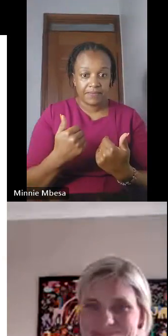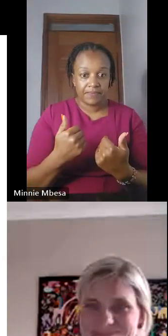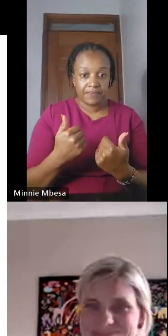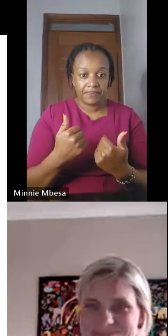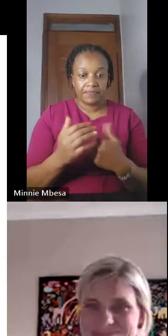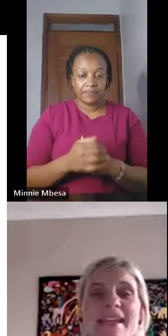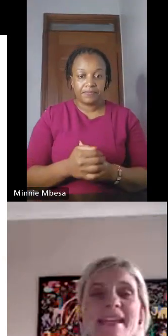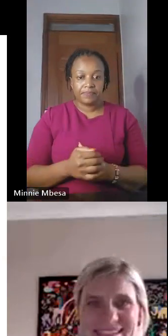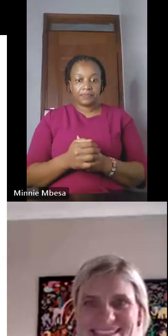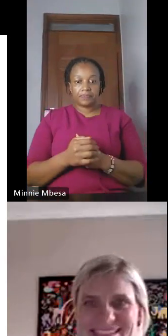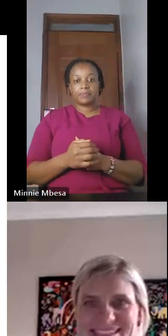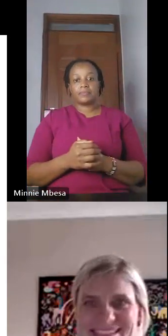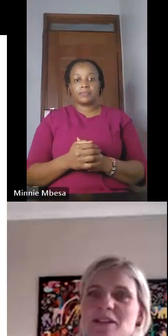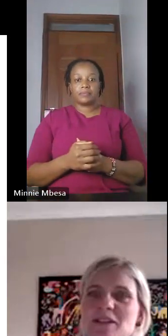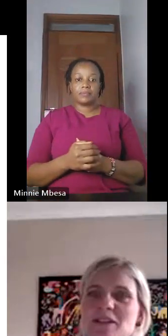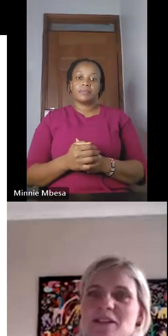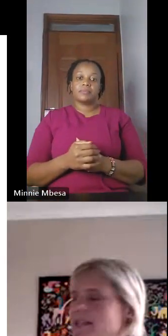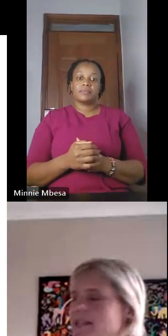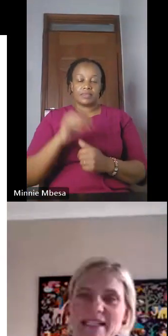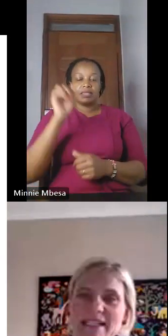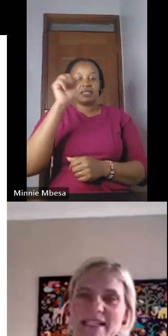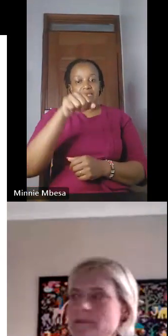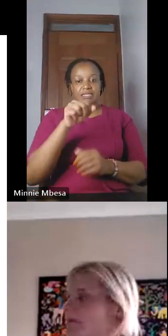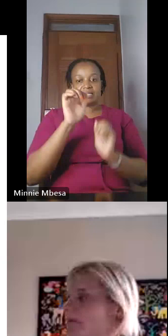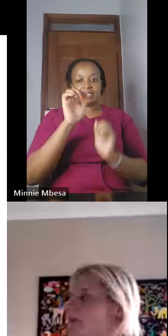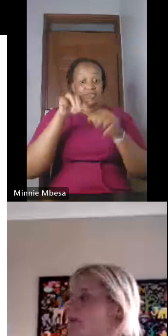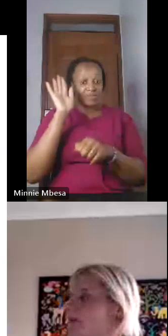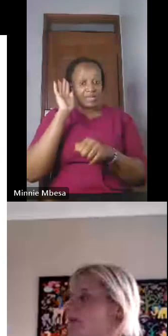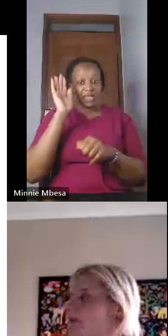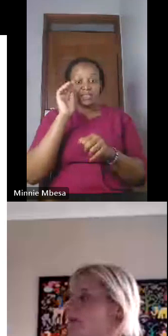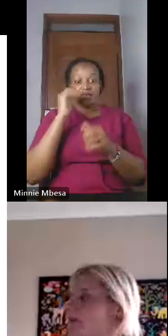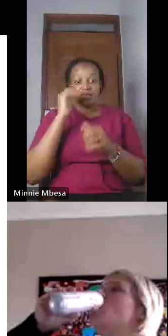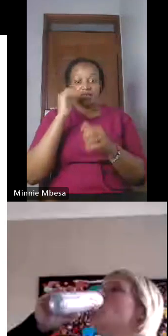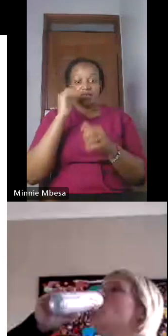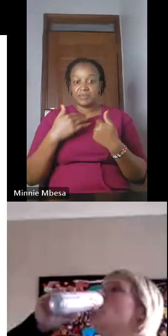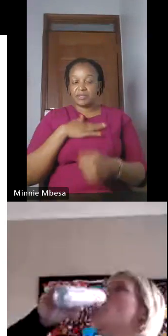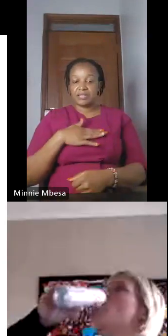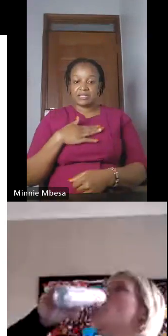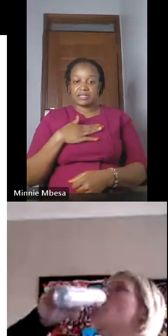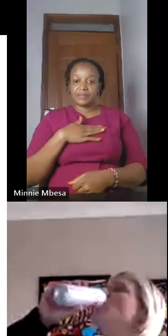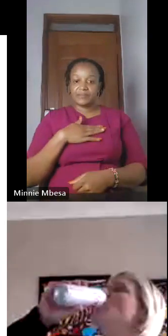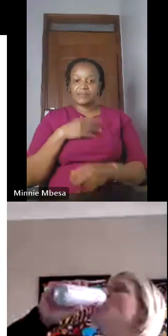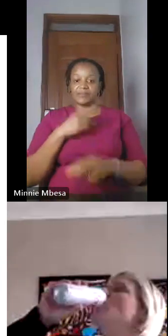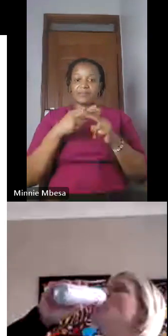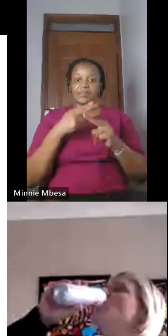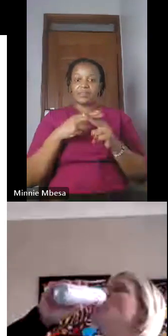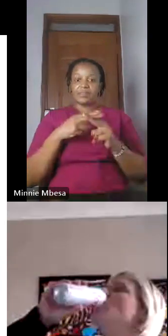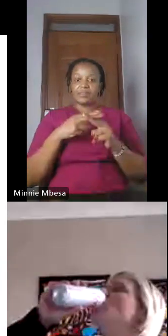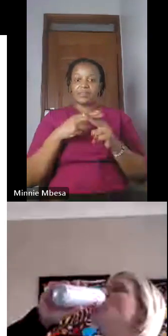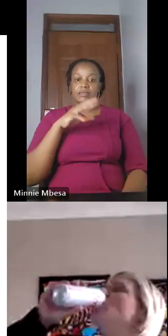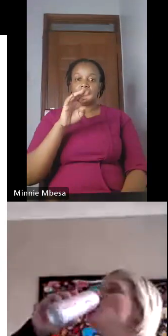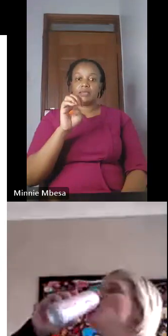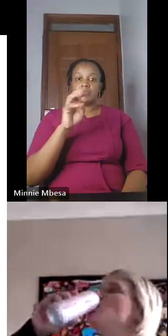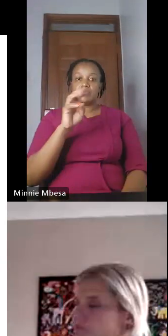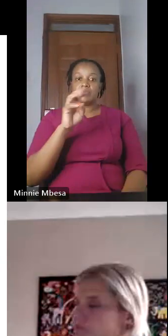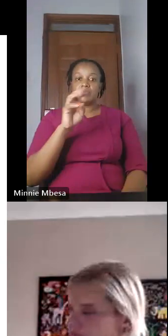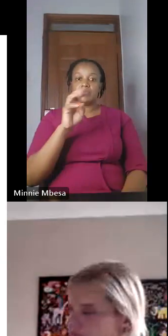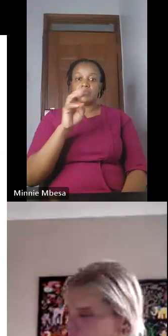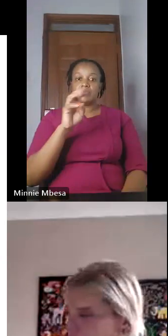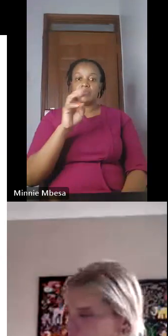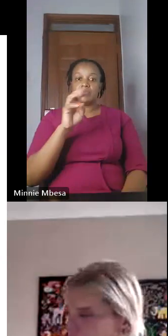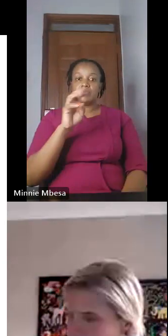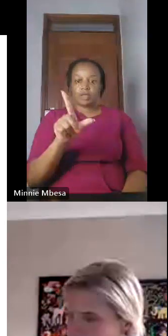Hello, can you hear me, please? Yes, I can hear you. Go ahead, please. Yeah, I'm Emmanuel Paddy from Ghana. And my